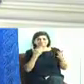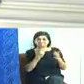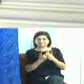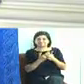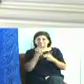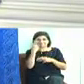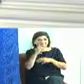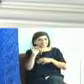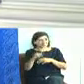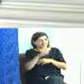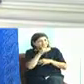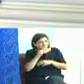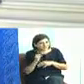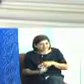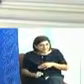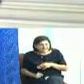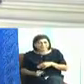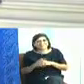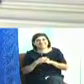Go back that far,